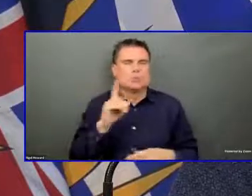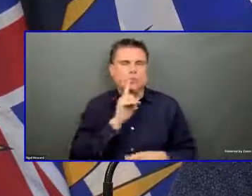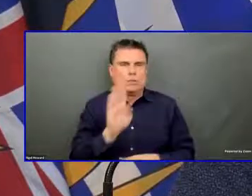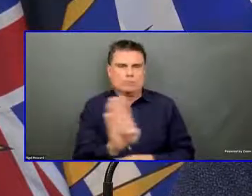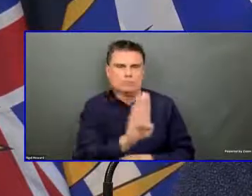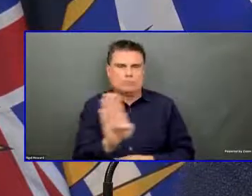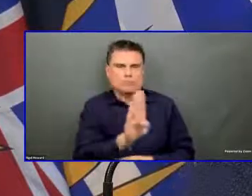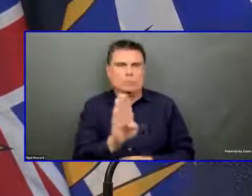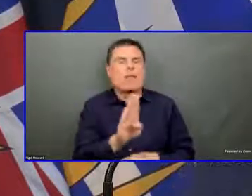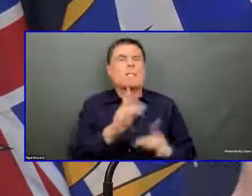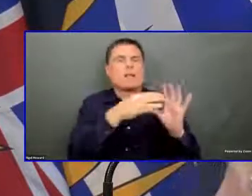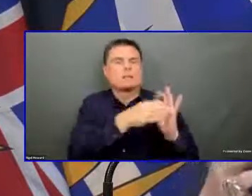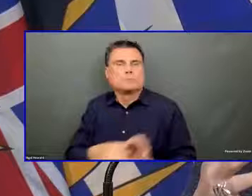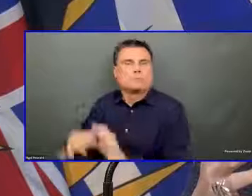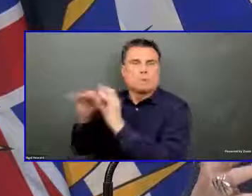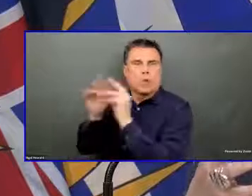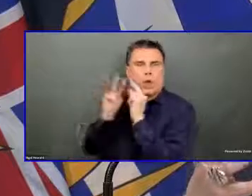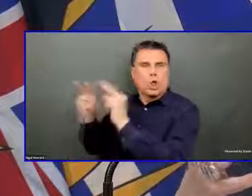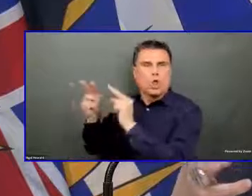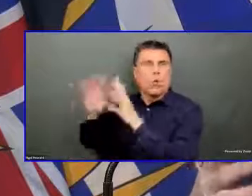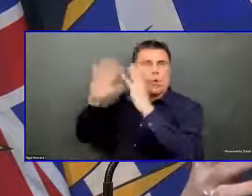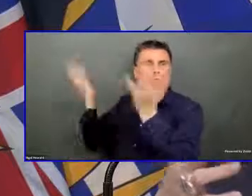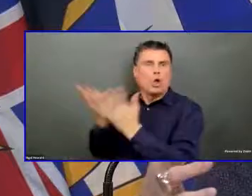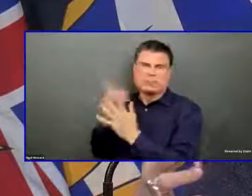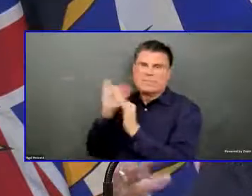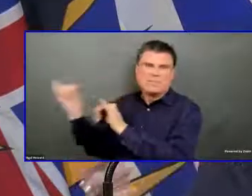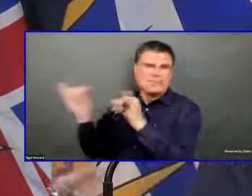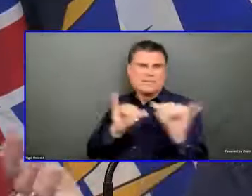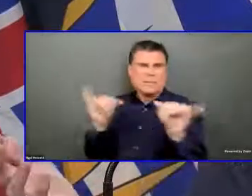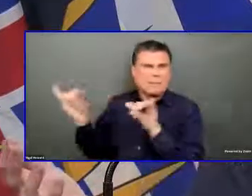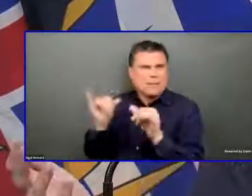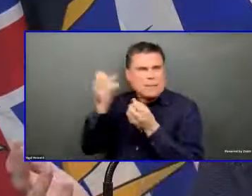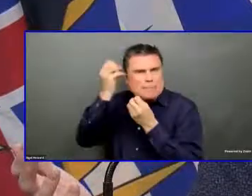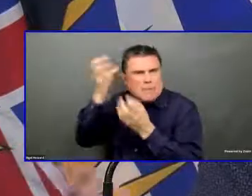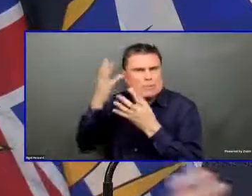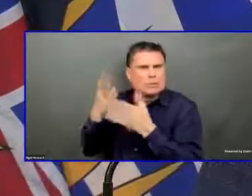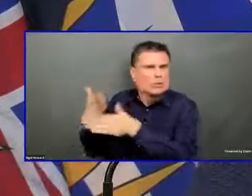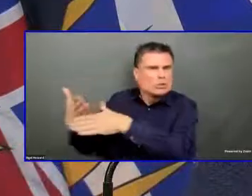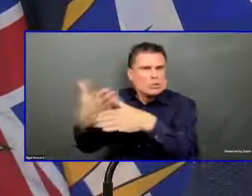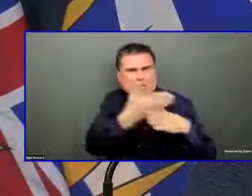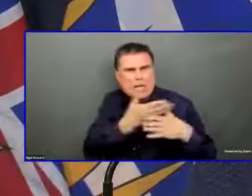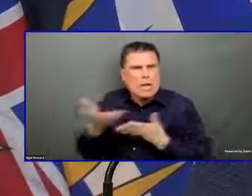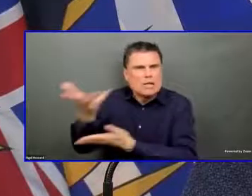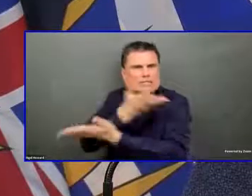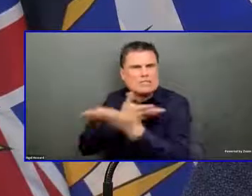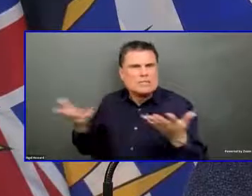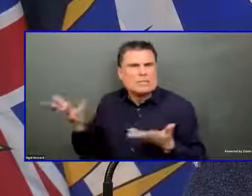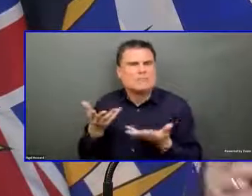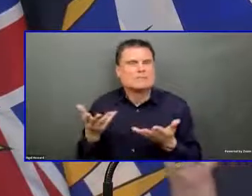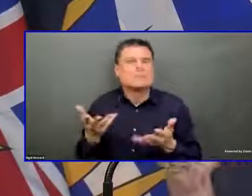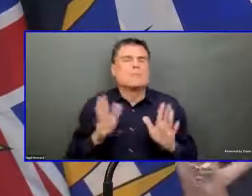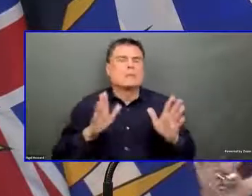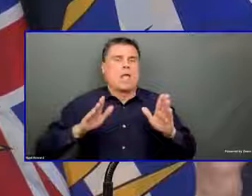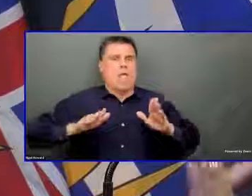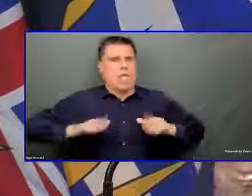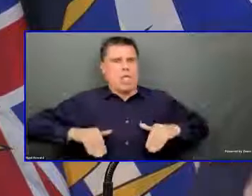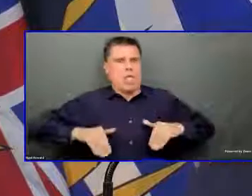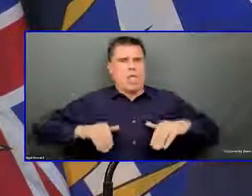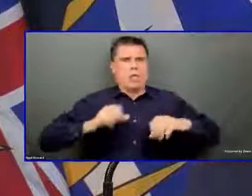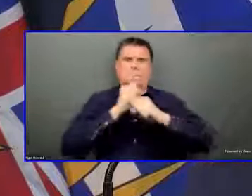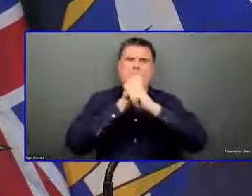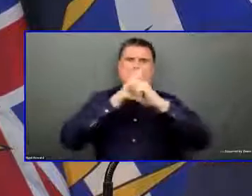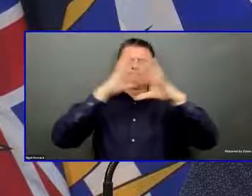better understanding. We don't yet have a standard definition of what we're talking about. So when we look at some of the studies, and I read